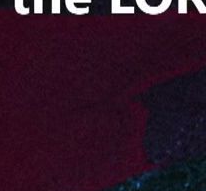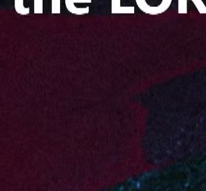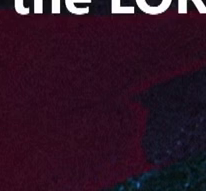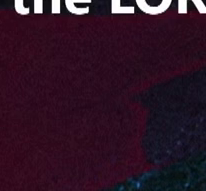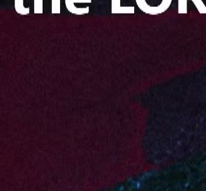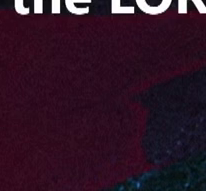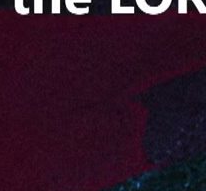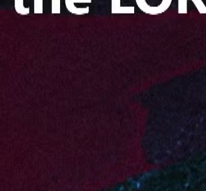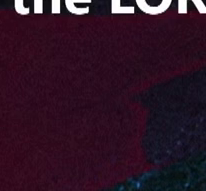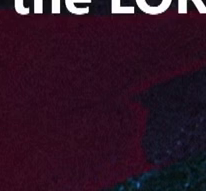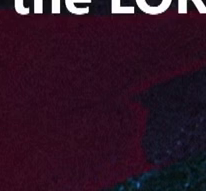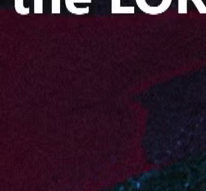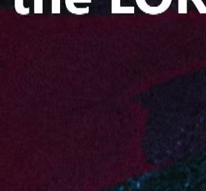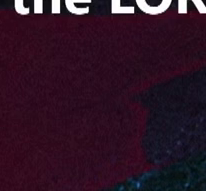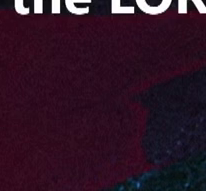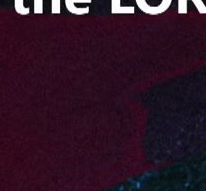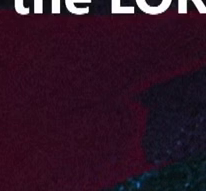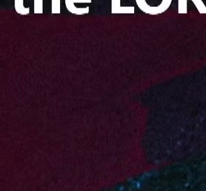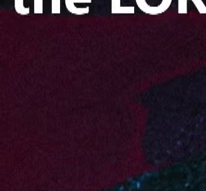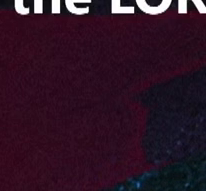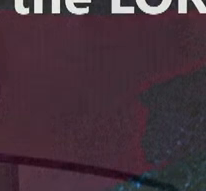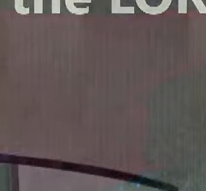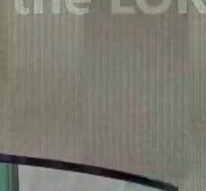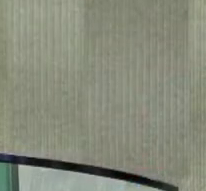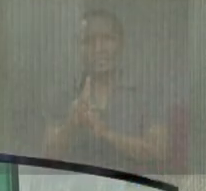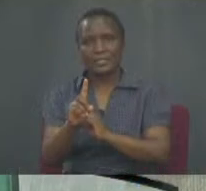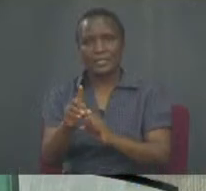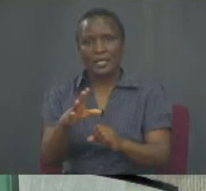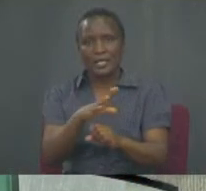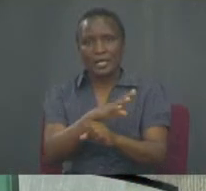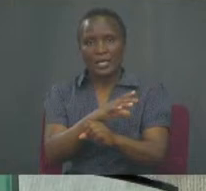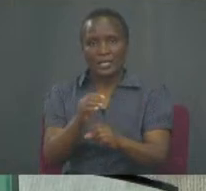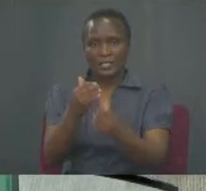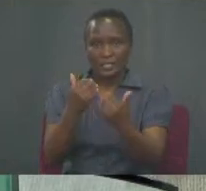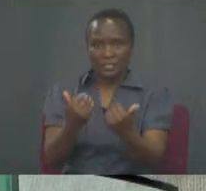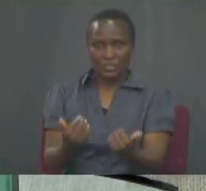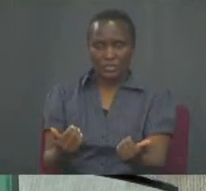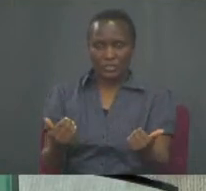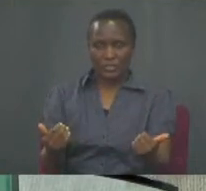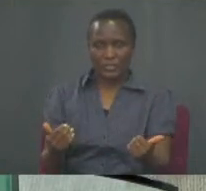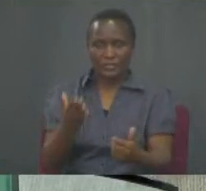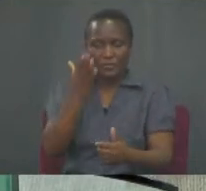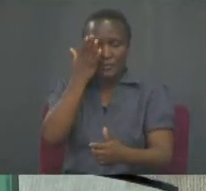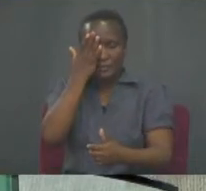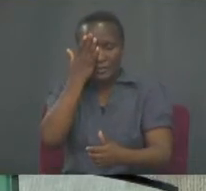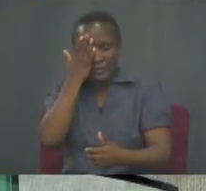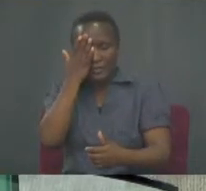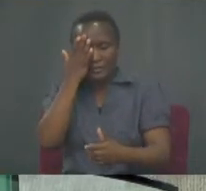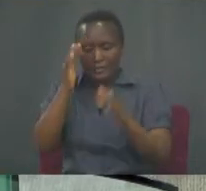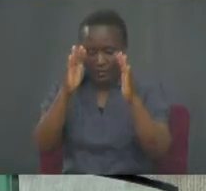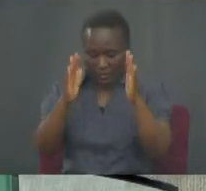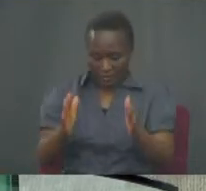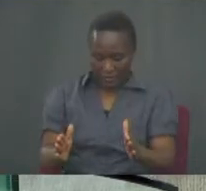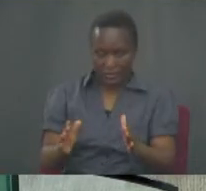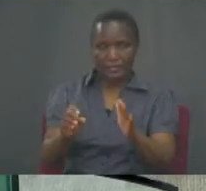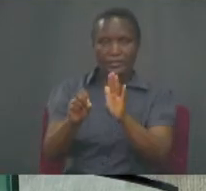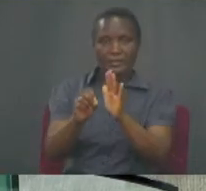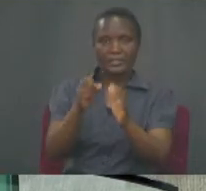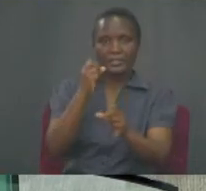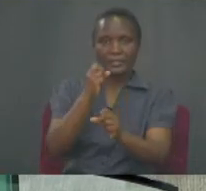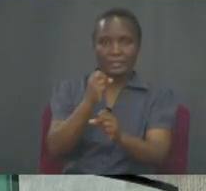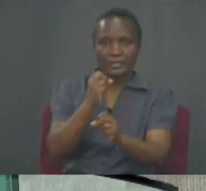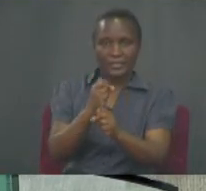Chapter 4, verse 1. "And the children of Israel did evil